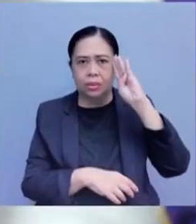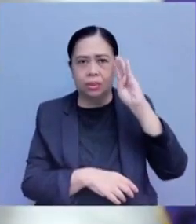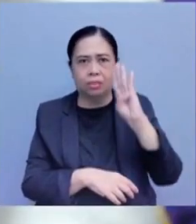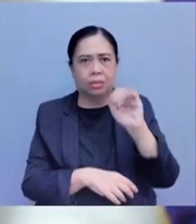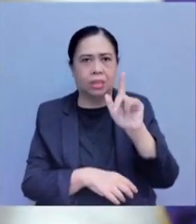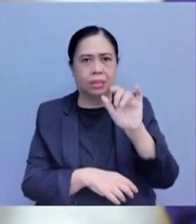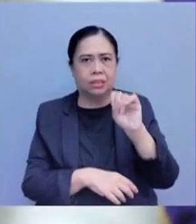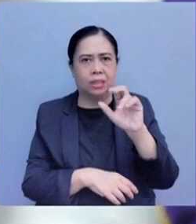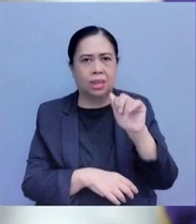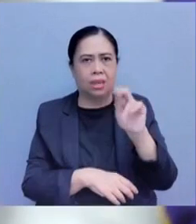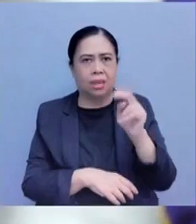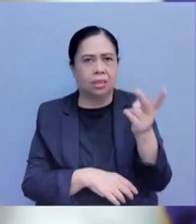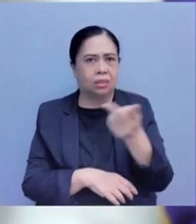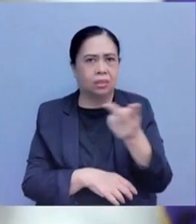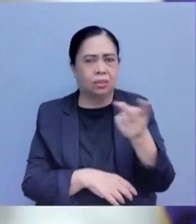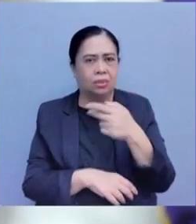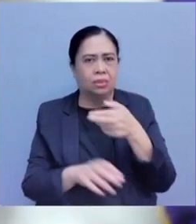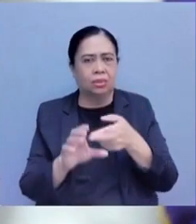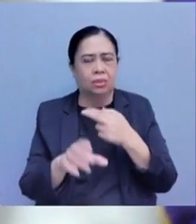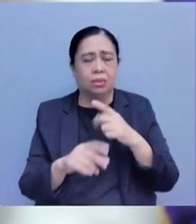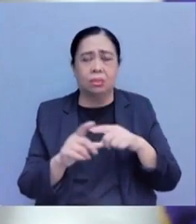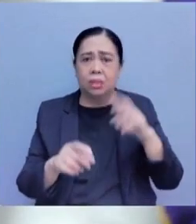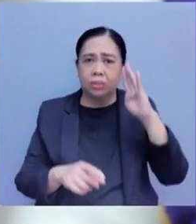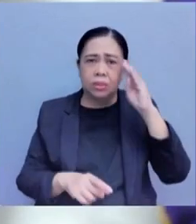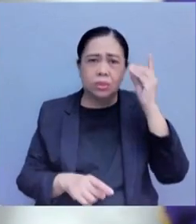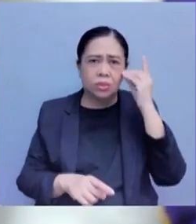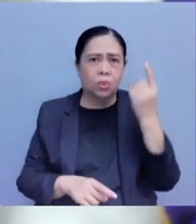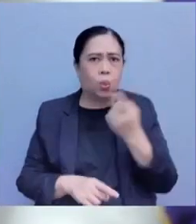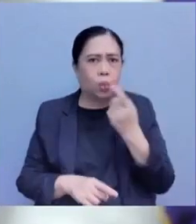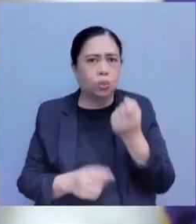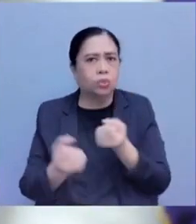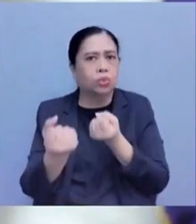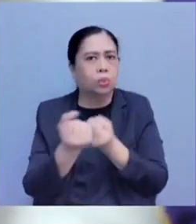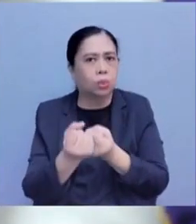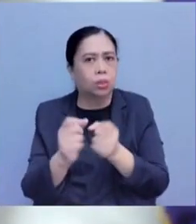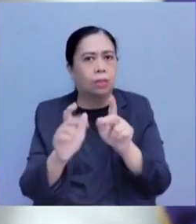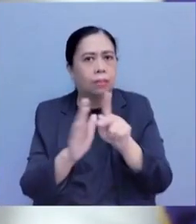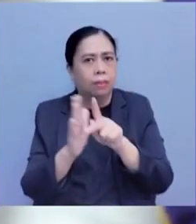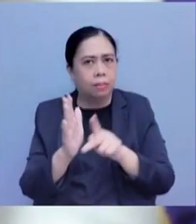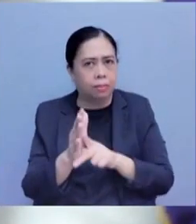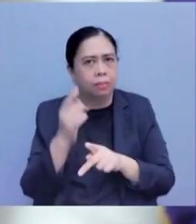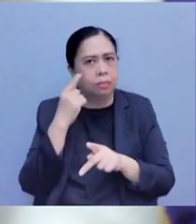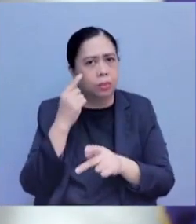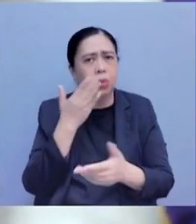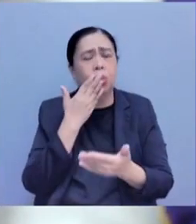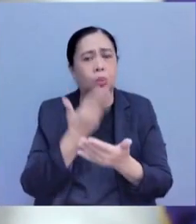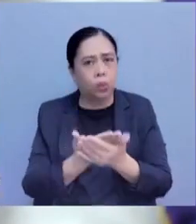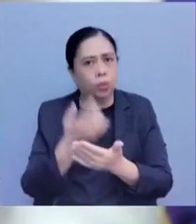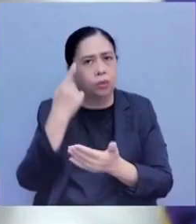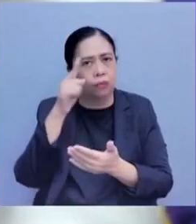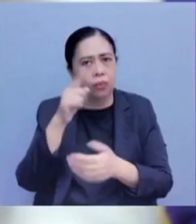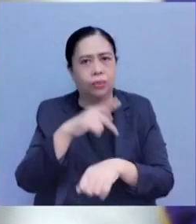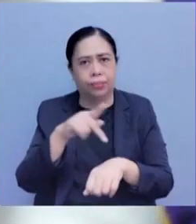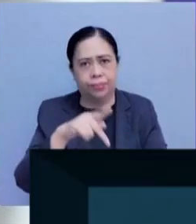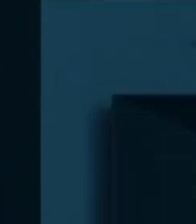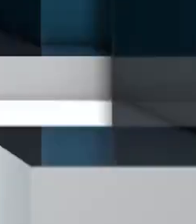tariff policies. But Diocnoa insists he only supports policies that are for the good of the country.